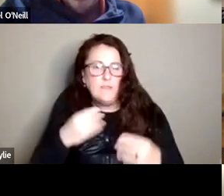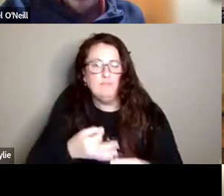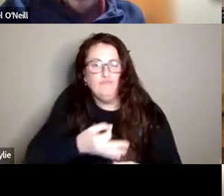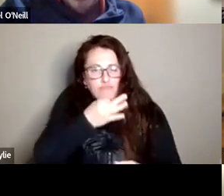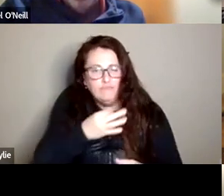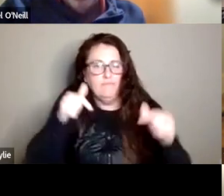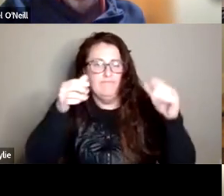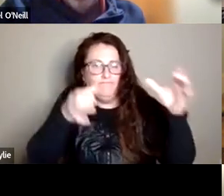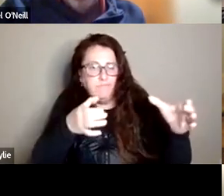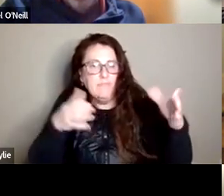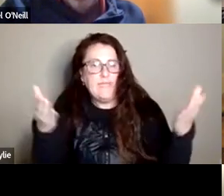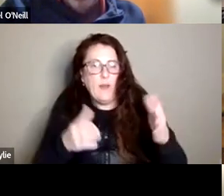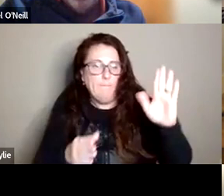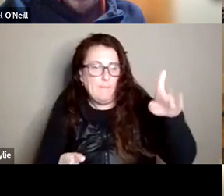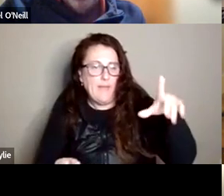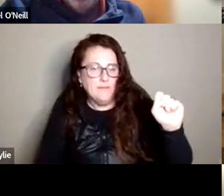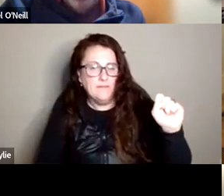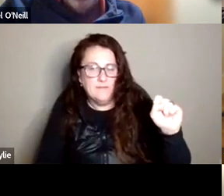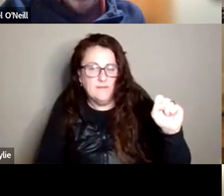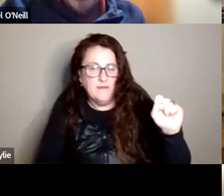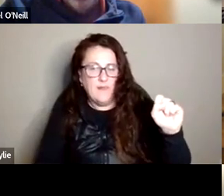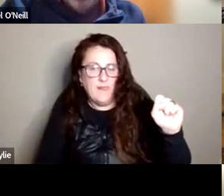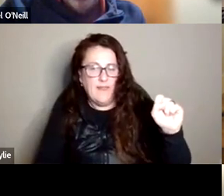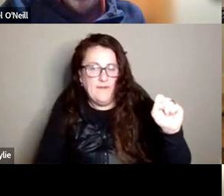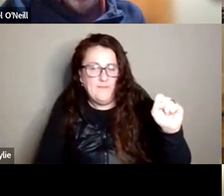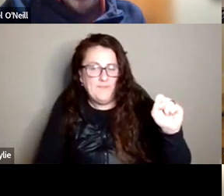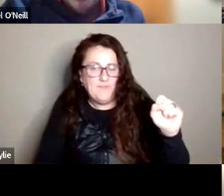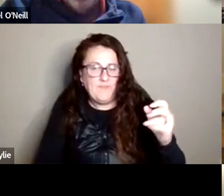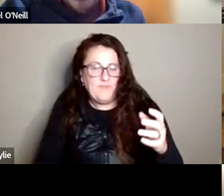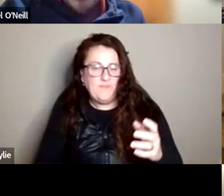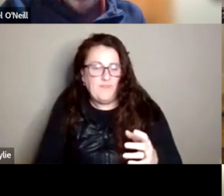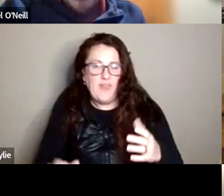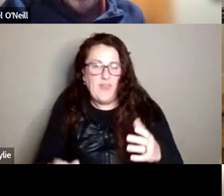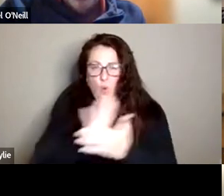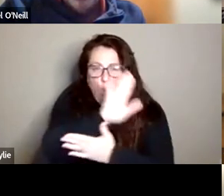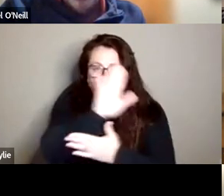expertise in BPS, in our college and universities.